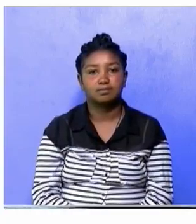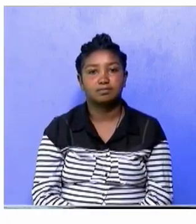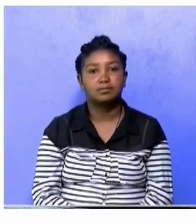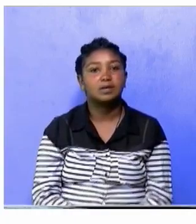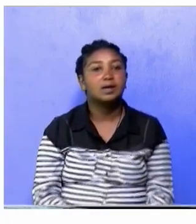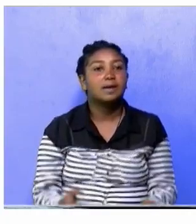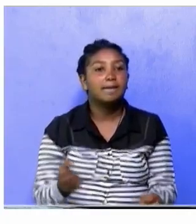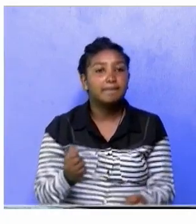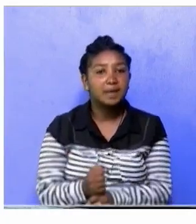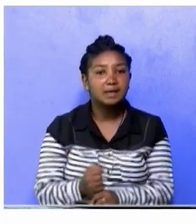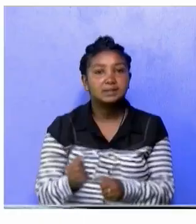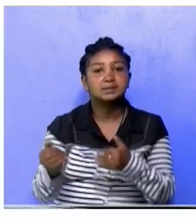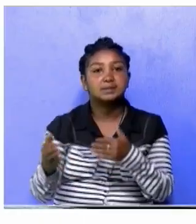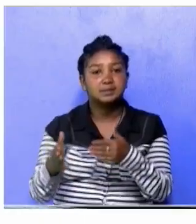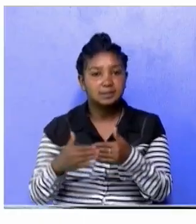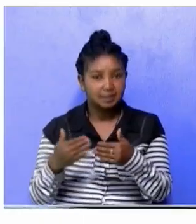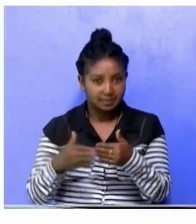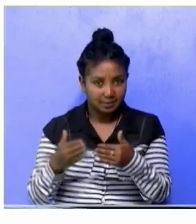simple